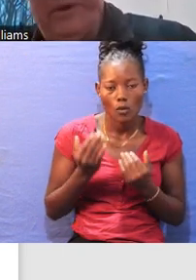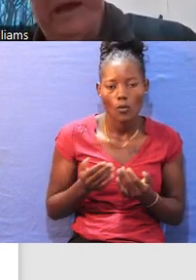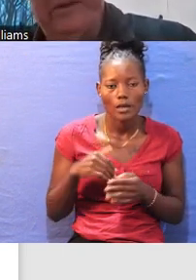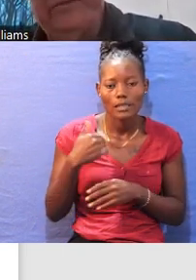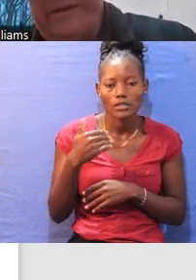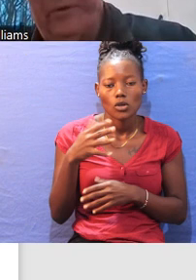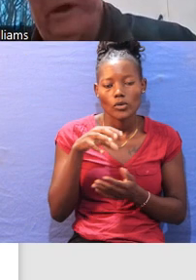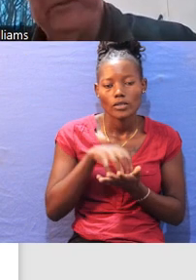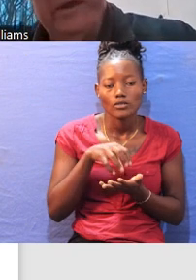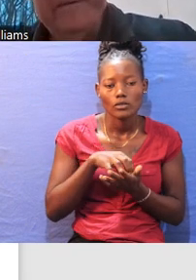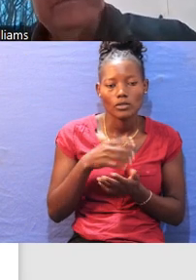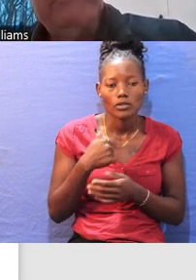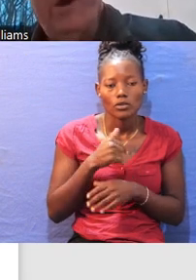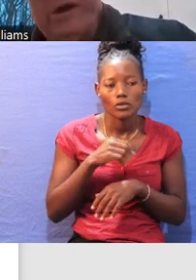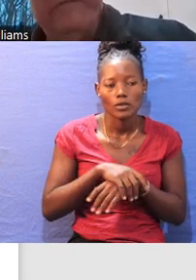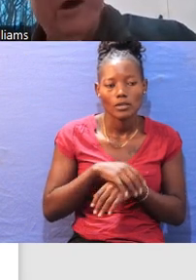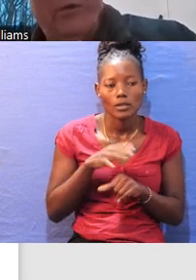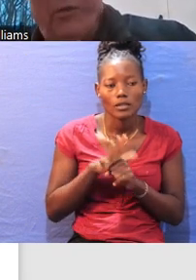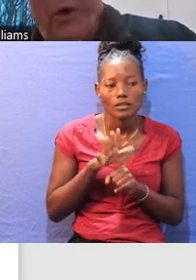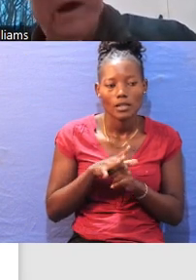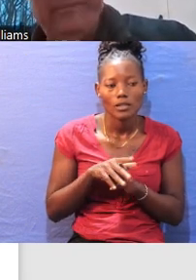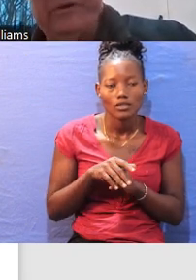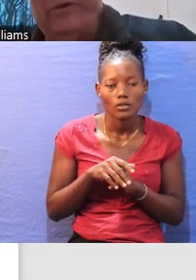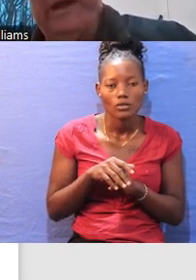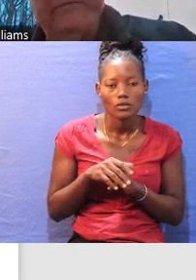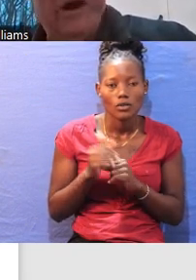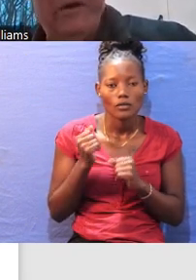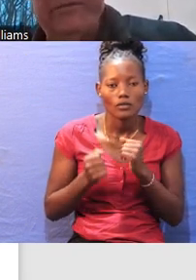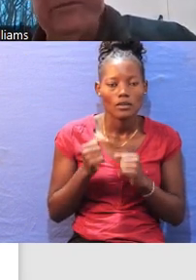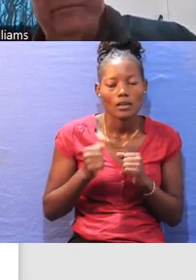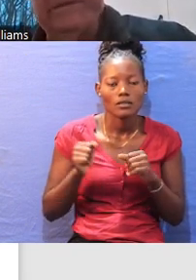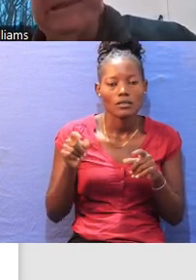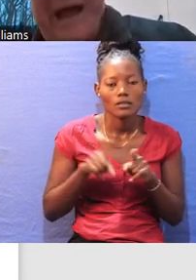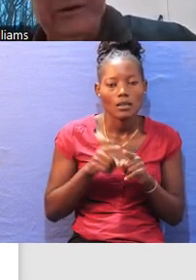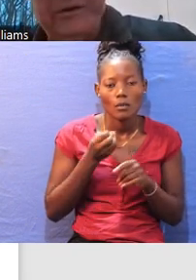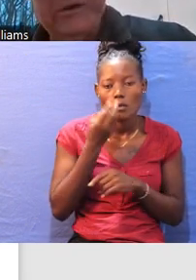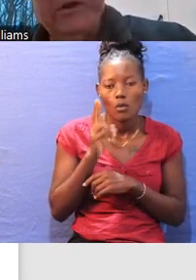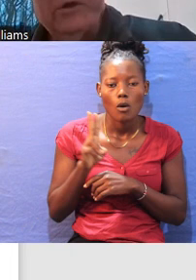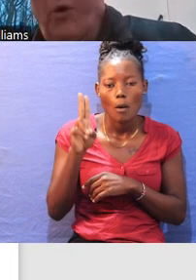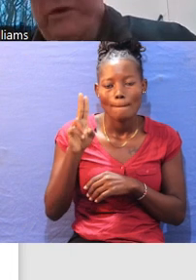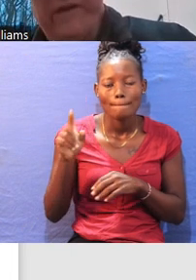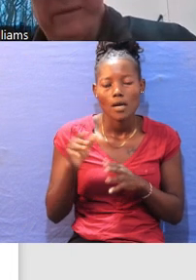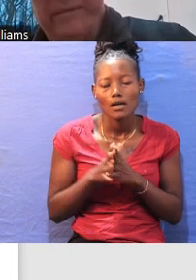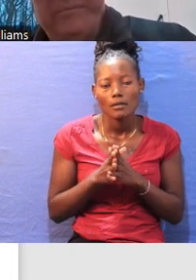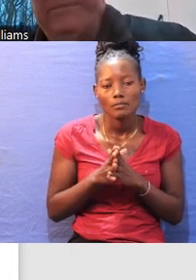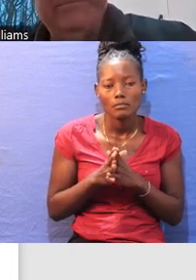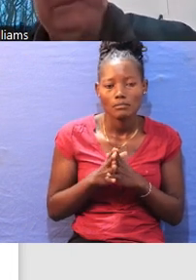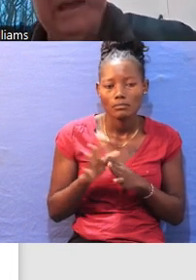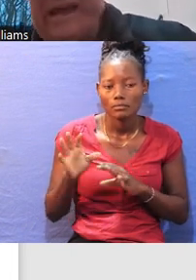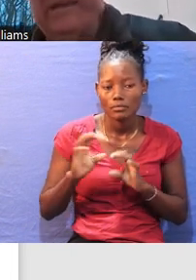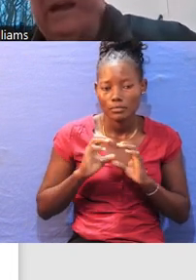lot of tempo runs. Part of our warm-up and cool-down involved some lighter core development,